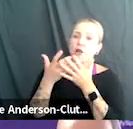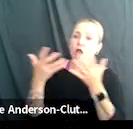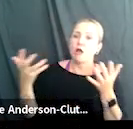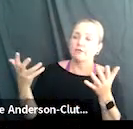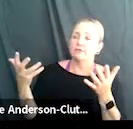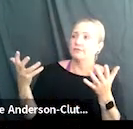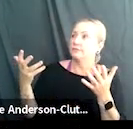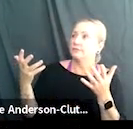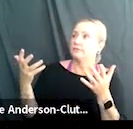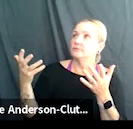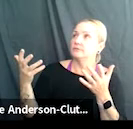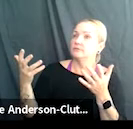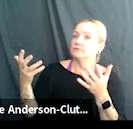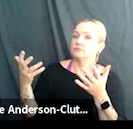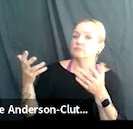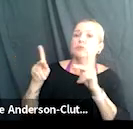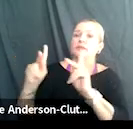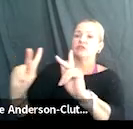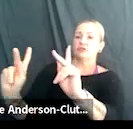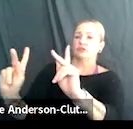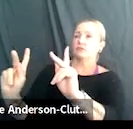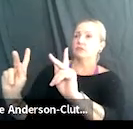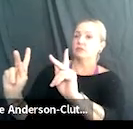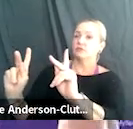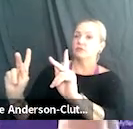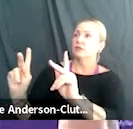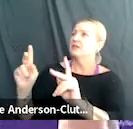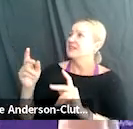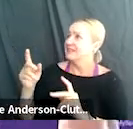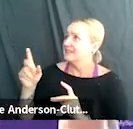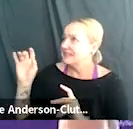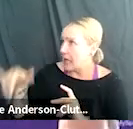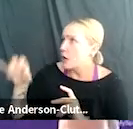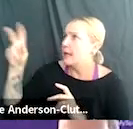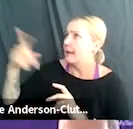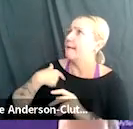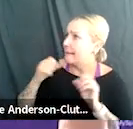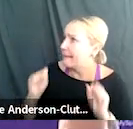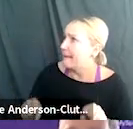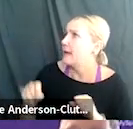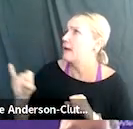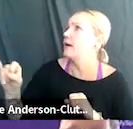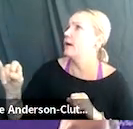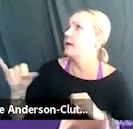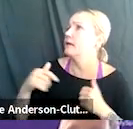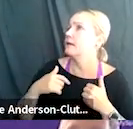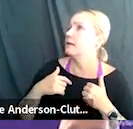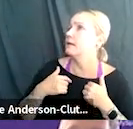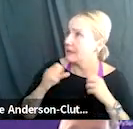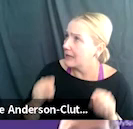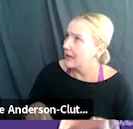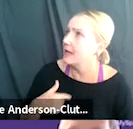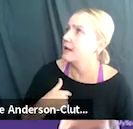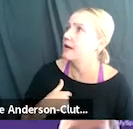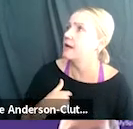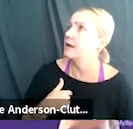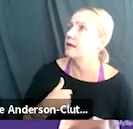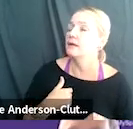what Dr. Mitchell was saying. I guess for myself, the only reason I've perhaps not